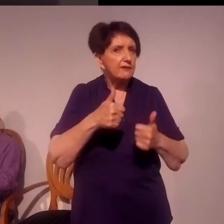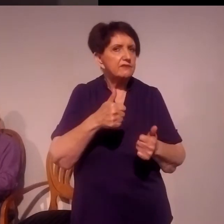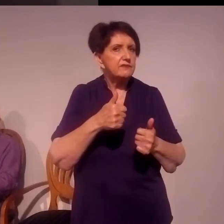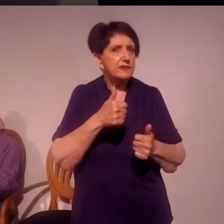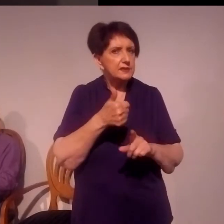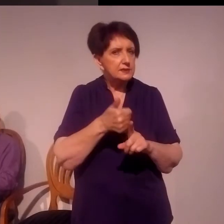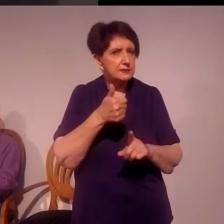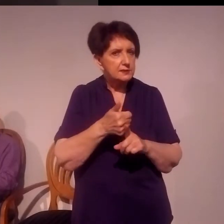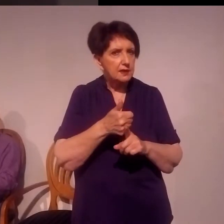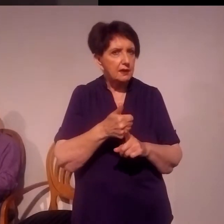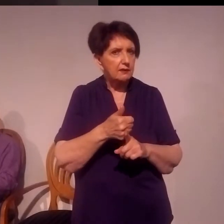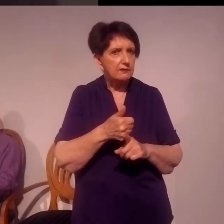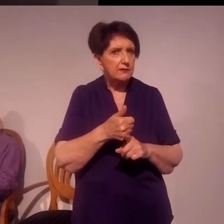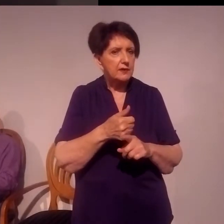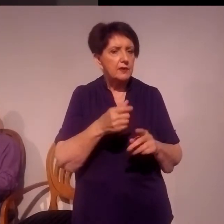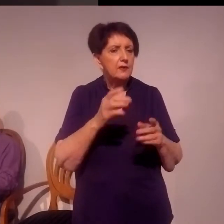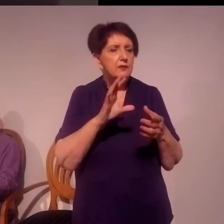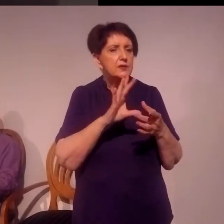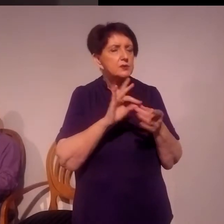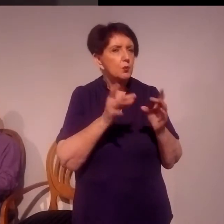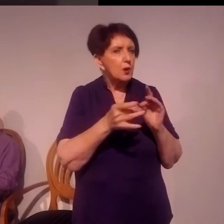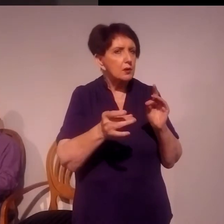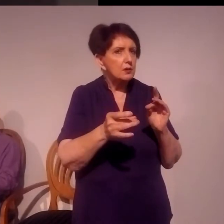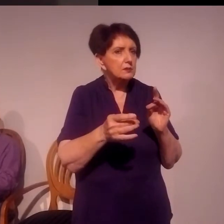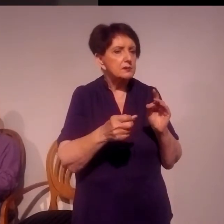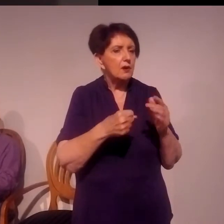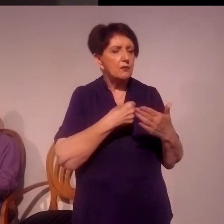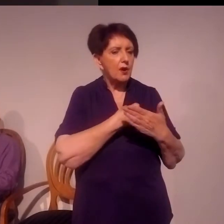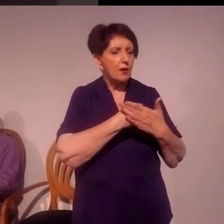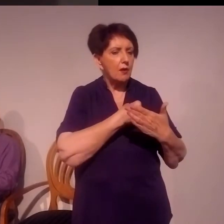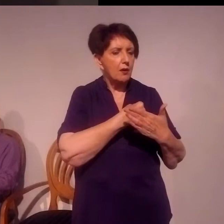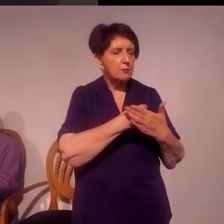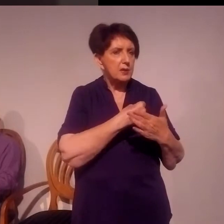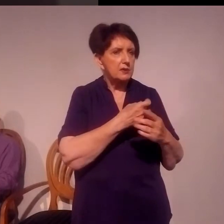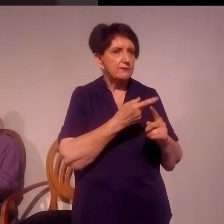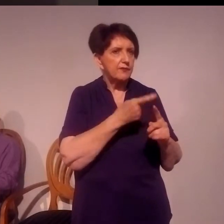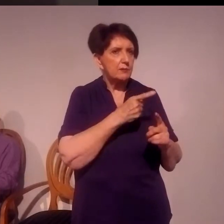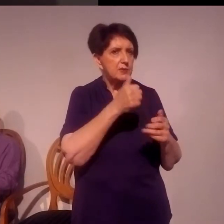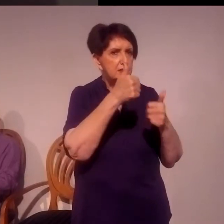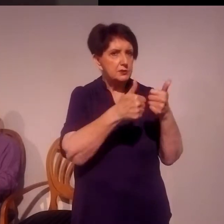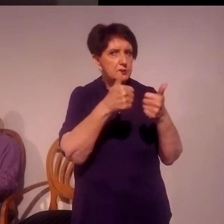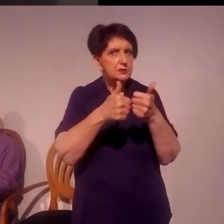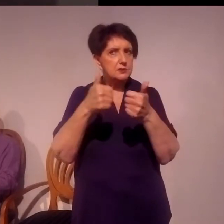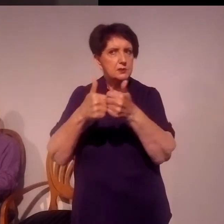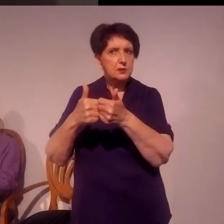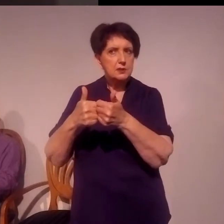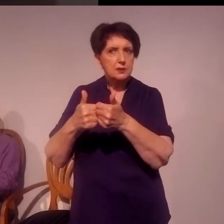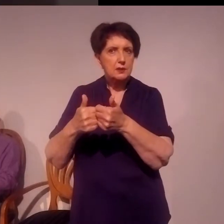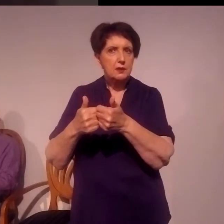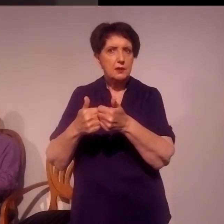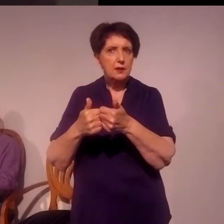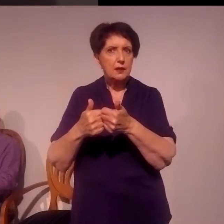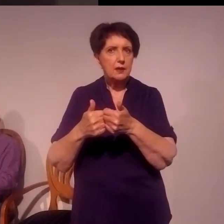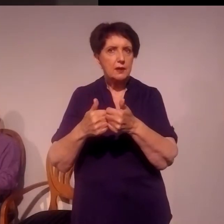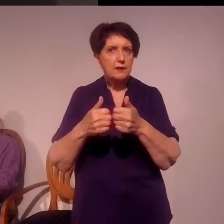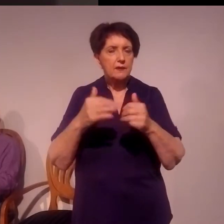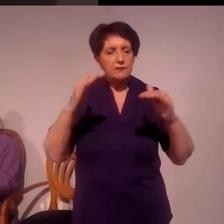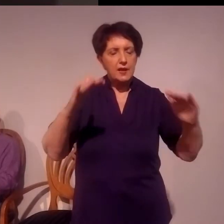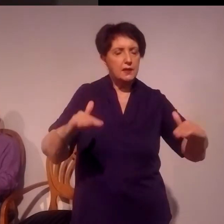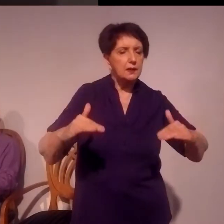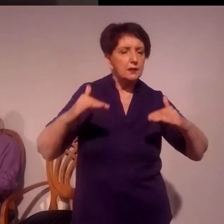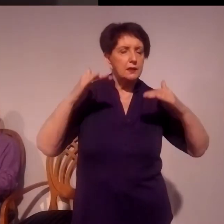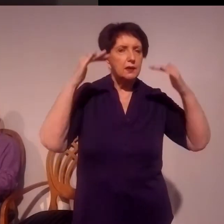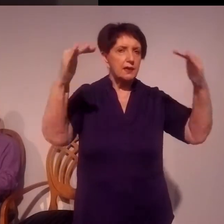words are the heartbeat that emanates from each one of us, that lifts